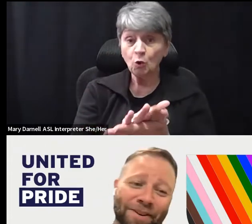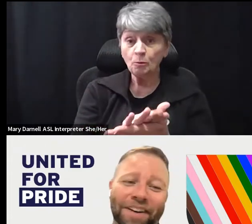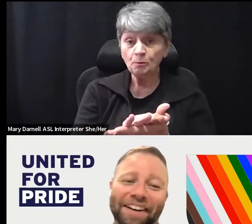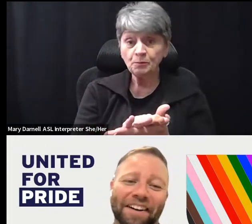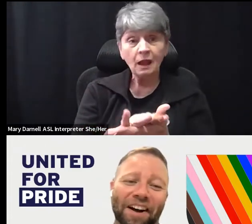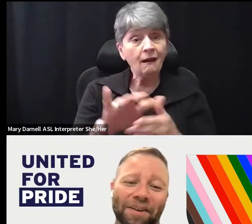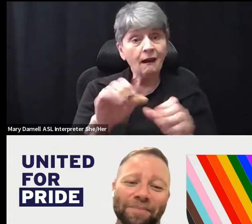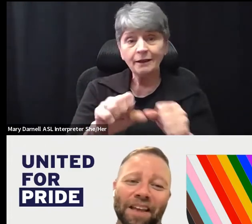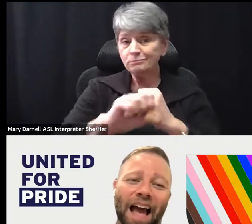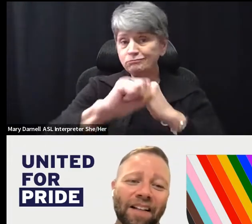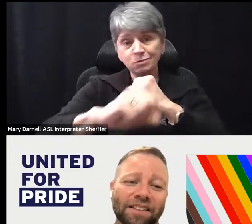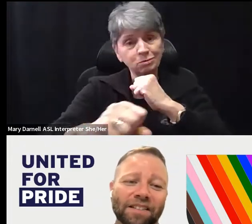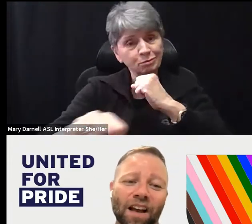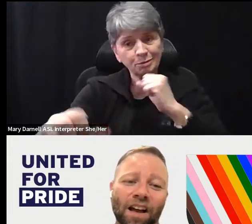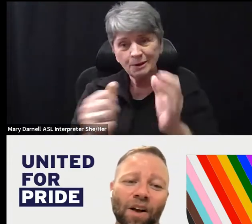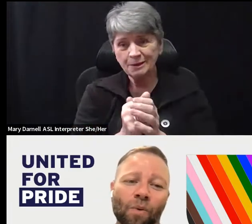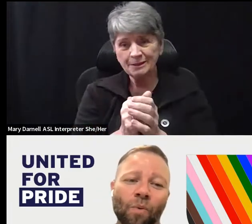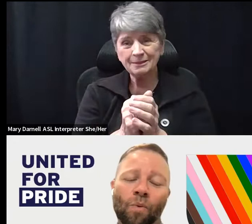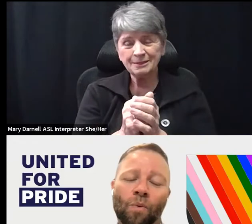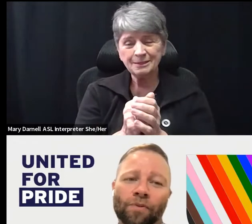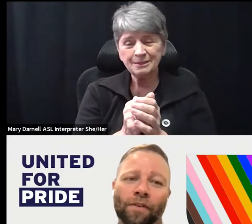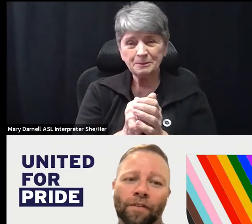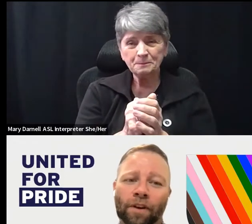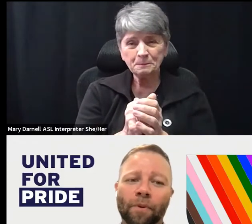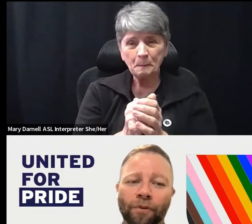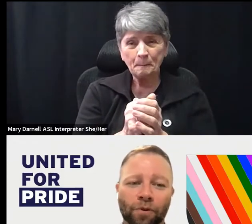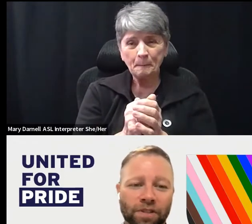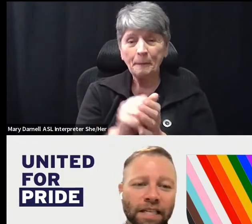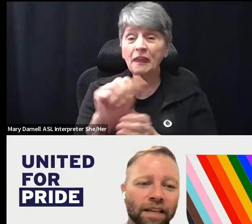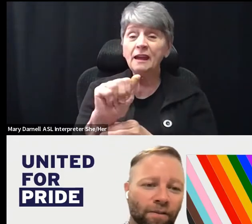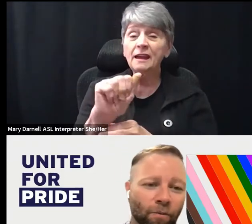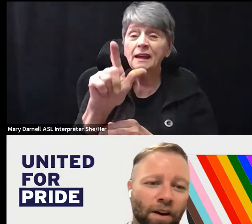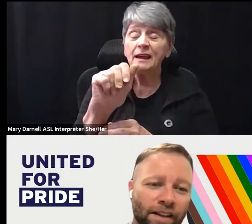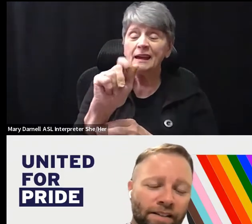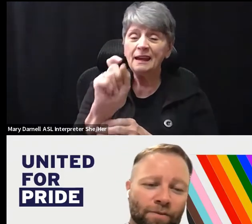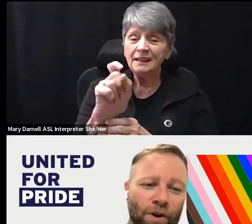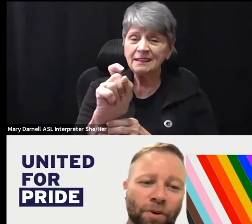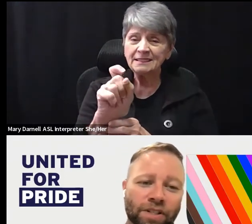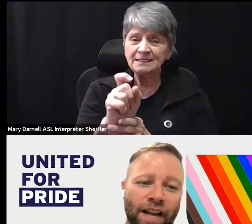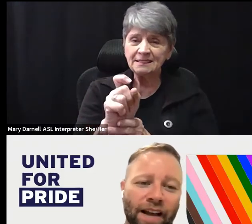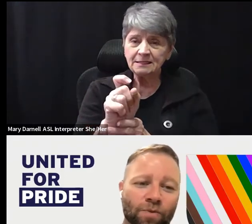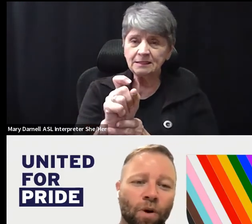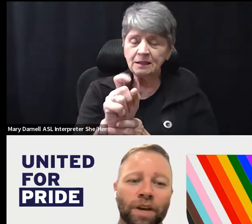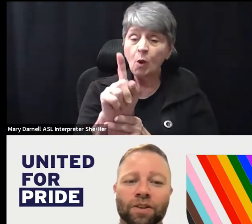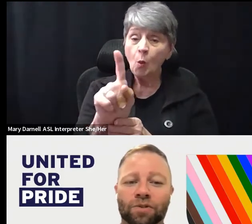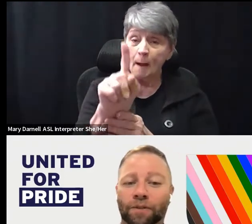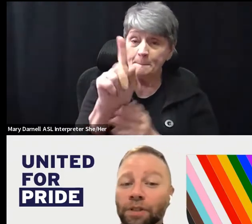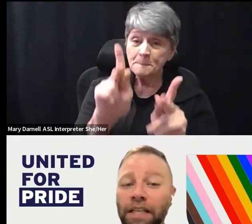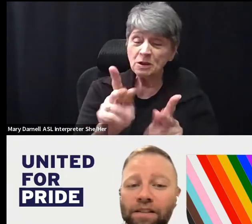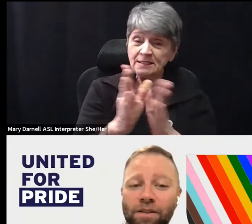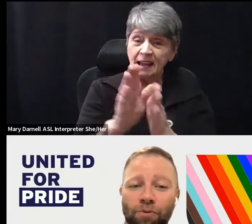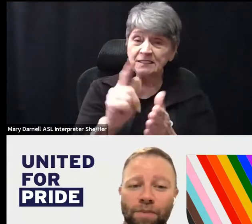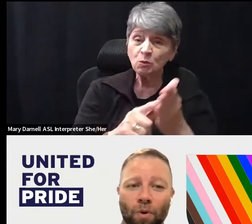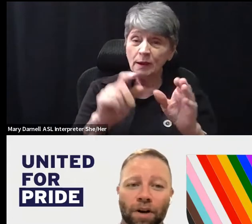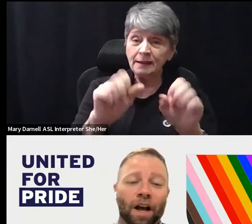I know. Alex, a couple of folks, Dean, one person asked what we can do